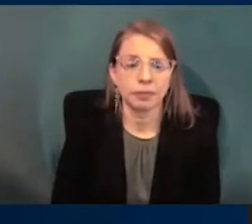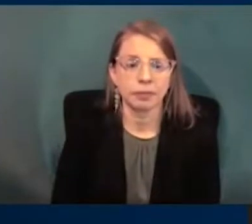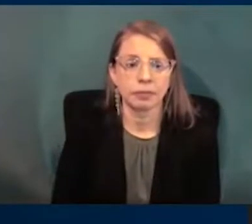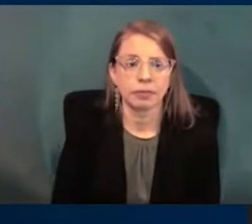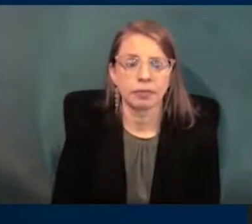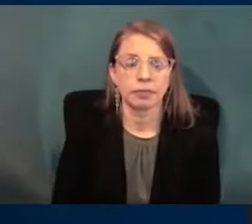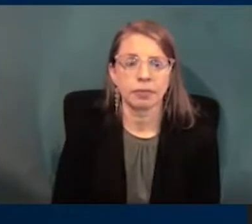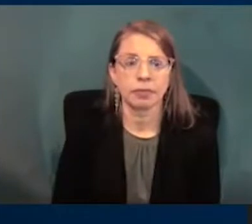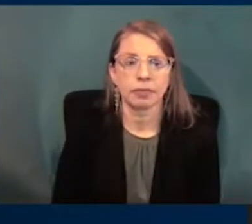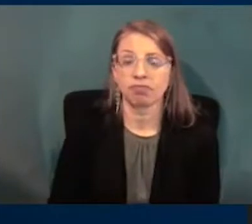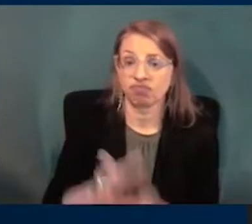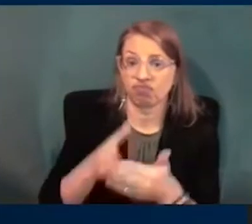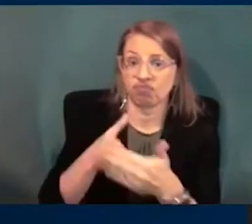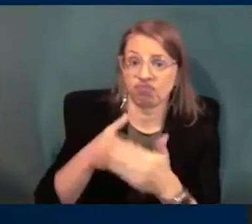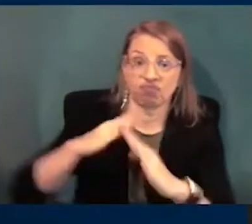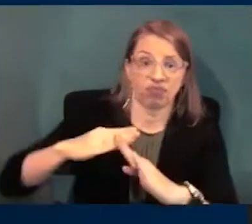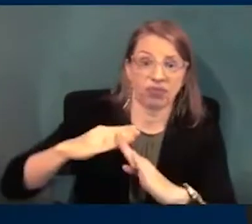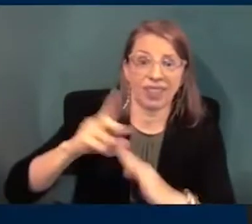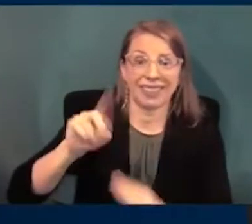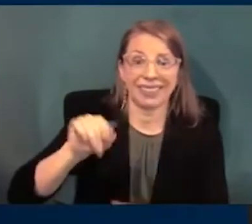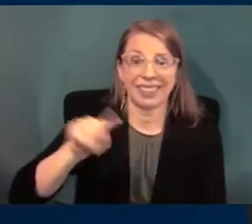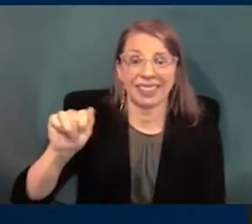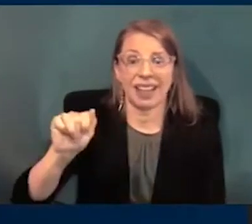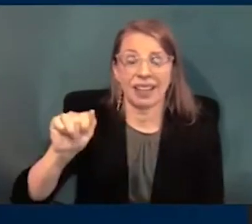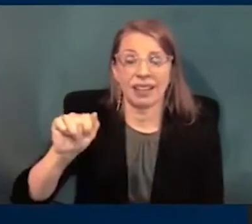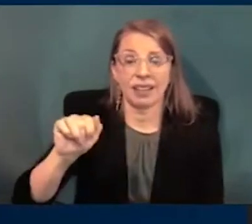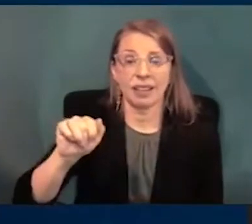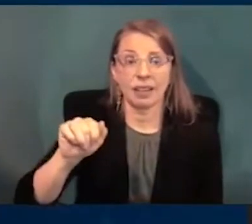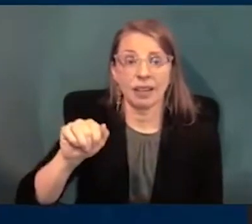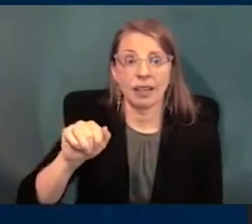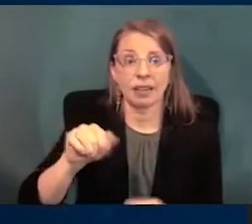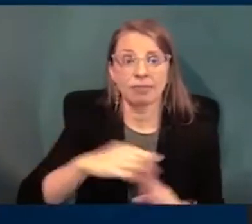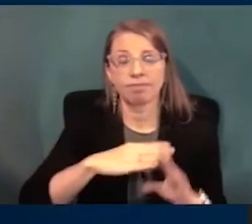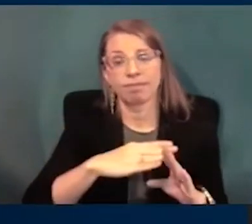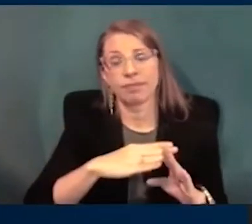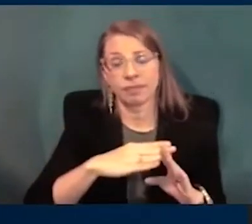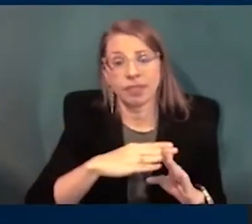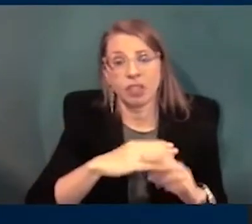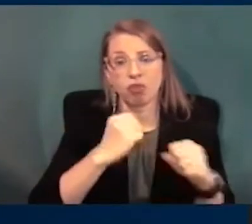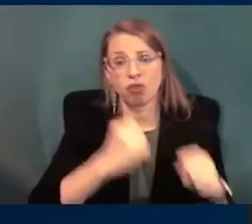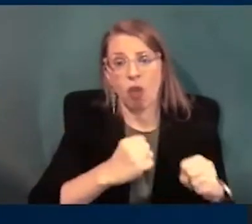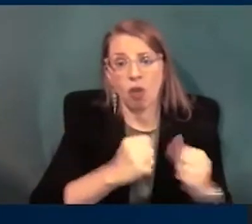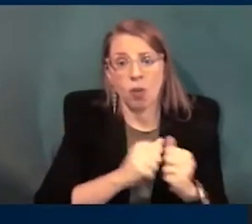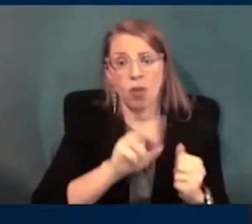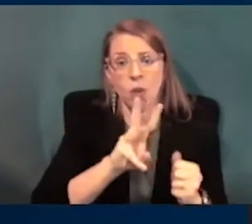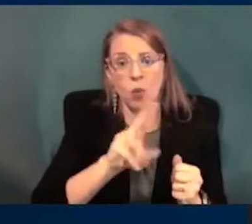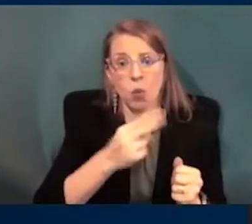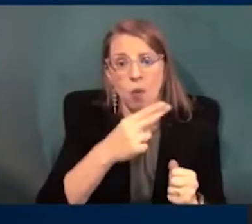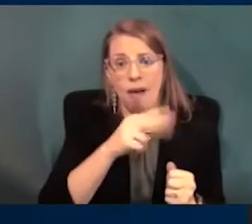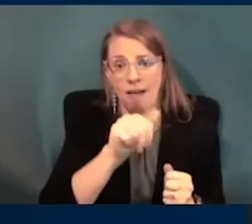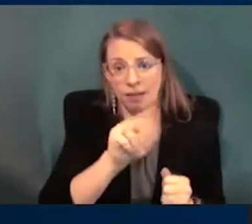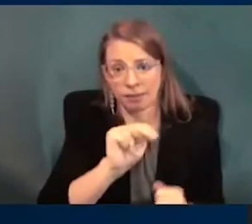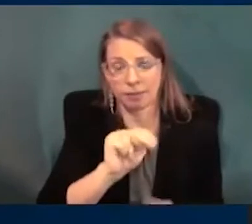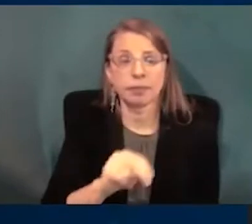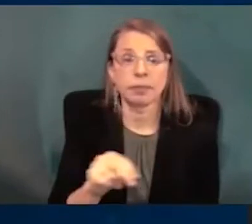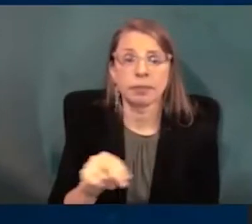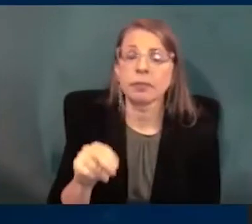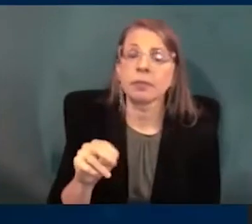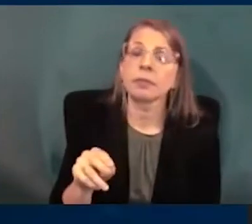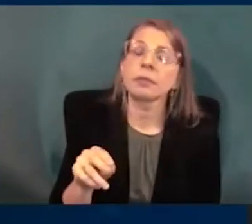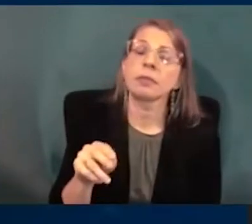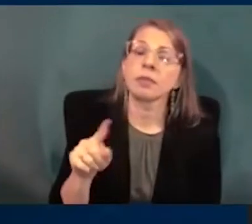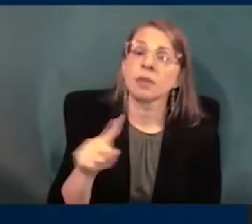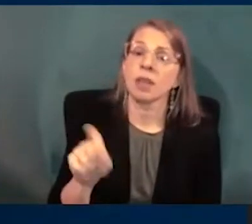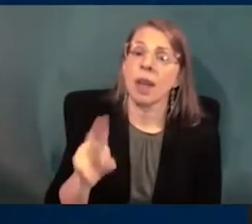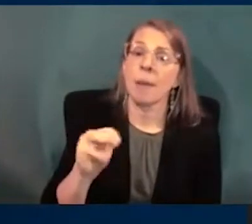Delta variant, although maybe not quite as well against the original or the Alpha variant, the vaccines. Lindsay and Sharon have questions about myocarditis in